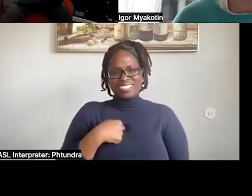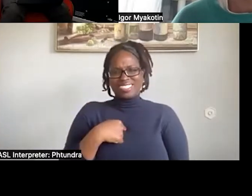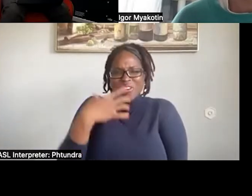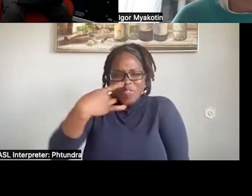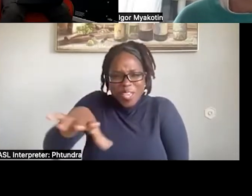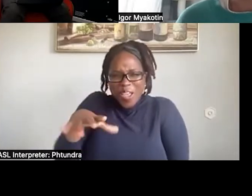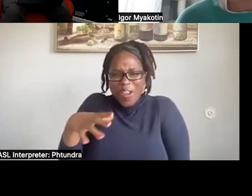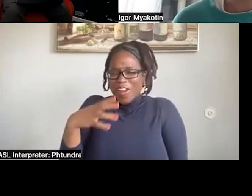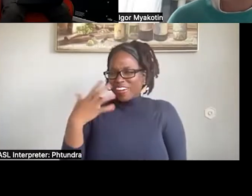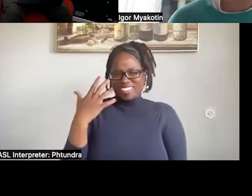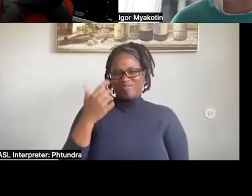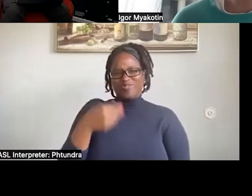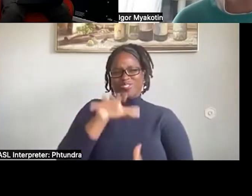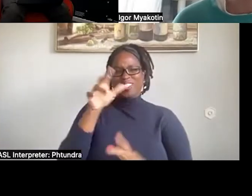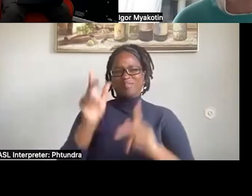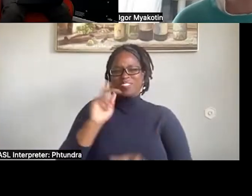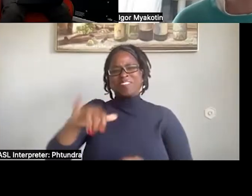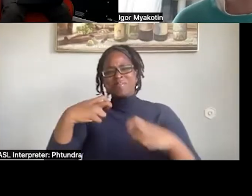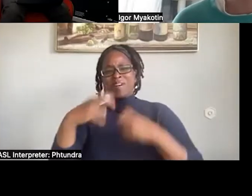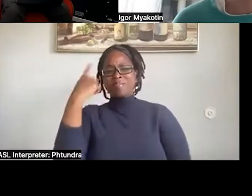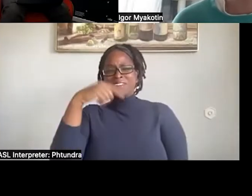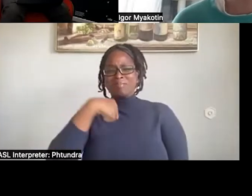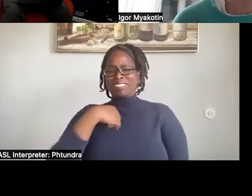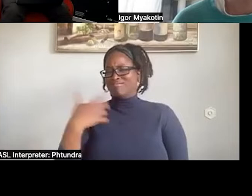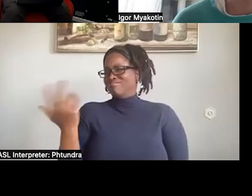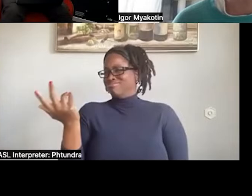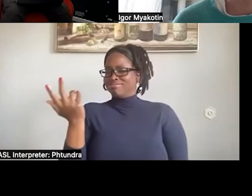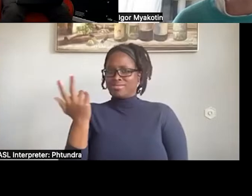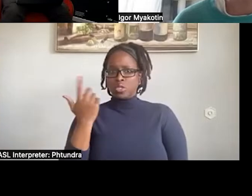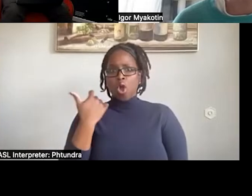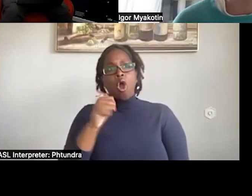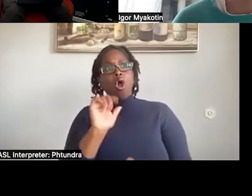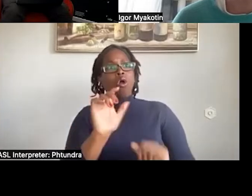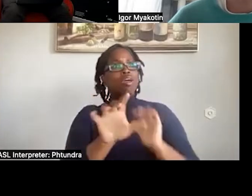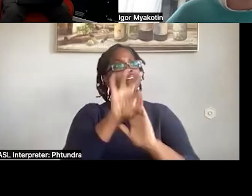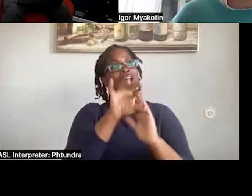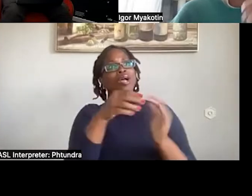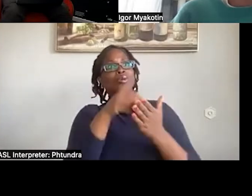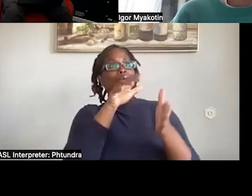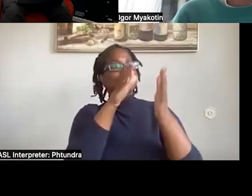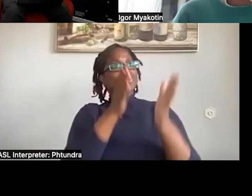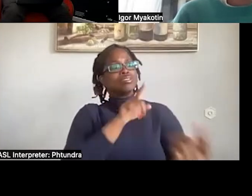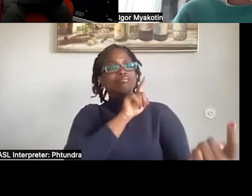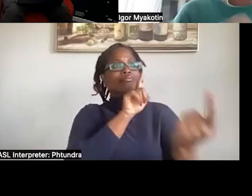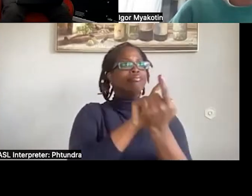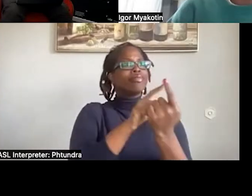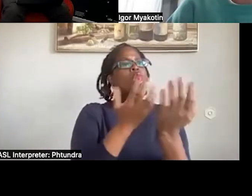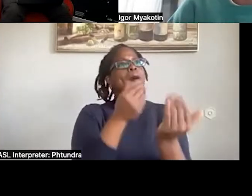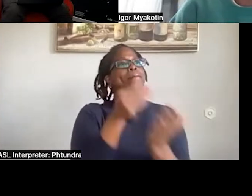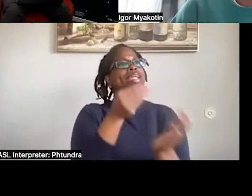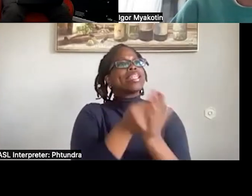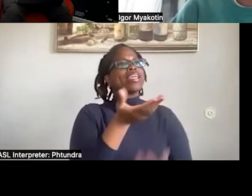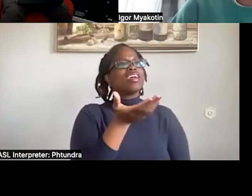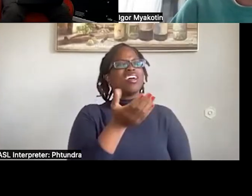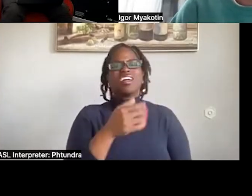So that was another problem, really. I guess I want to go and tell a rich person, see, I think that you've stolen somebody's money. You cannot